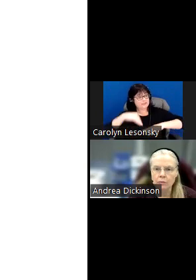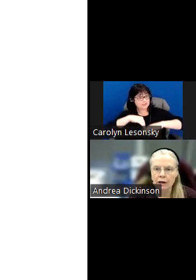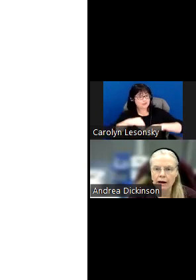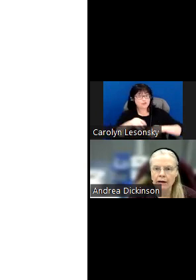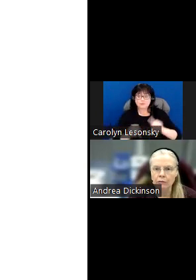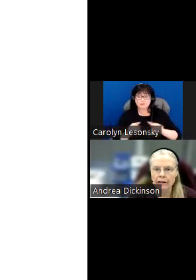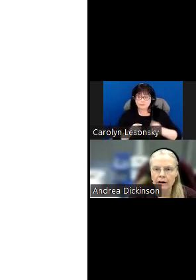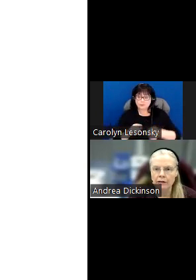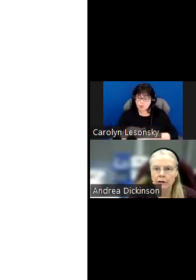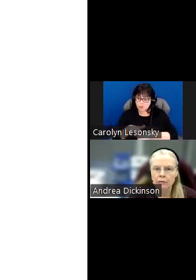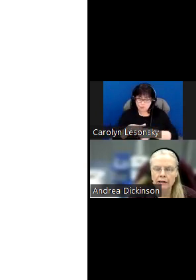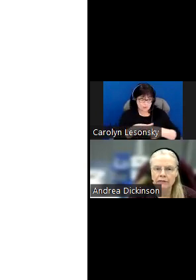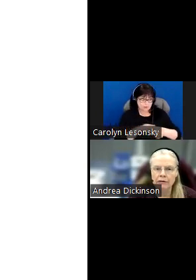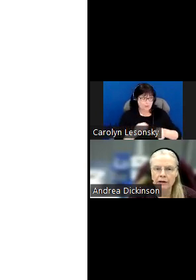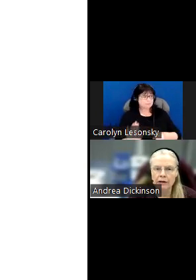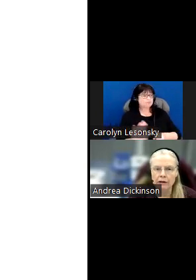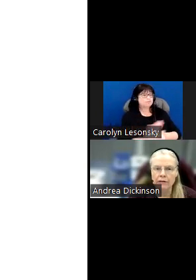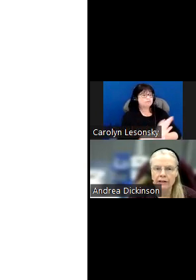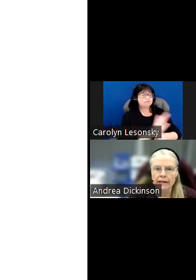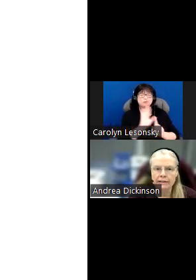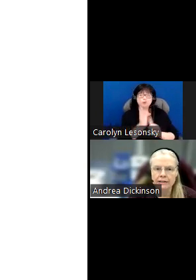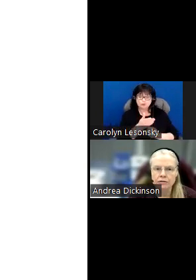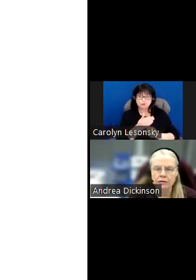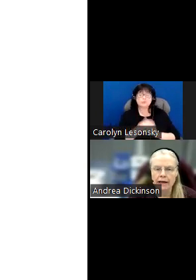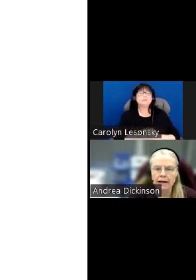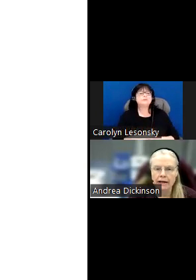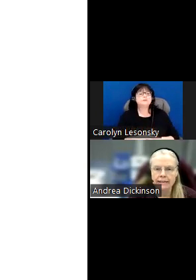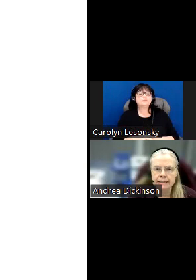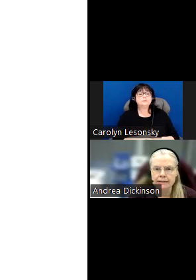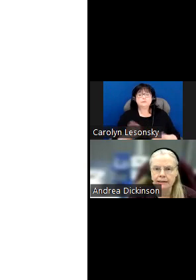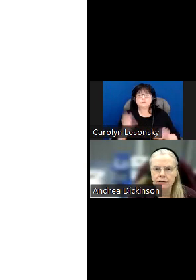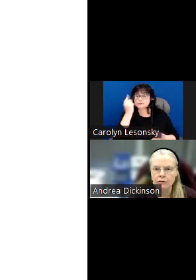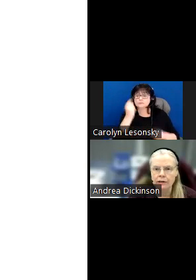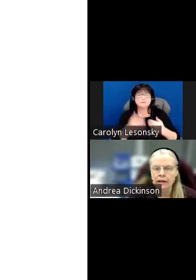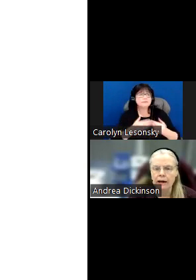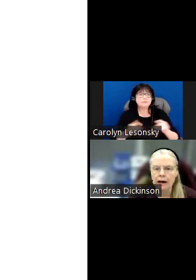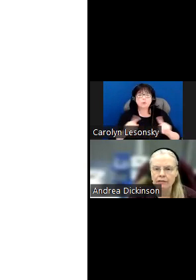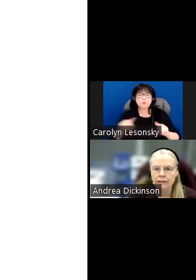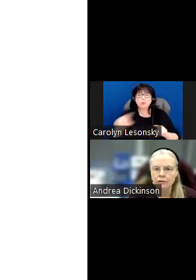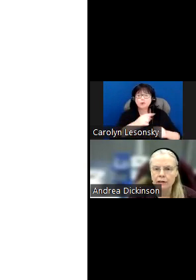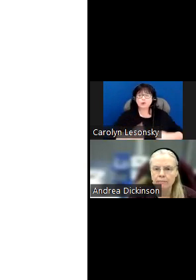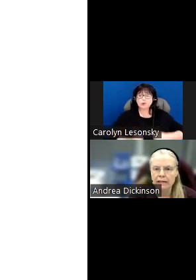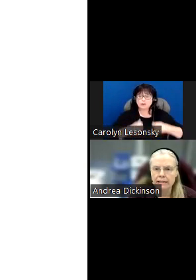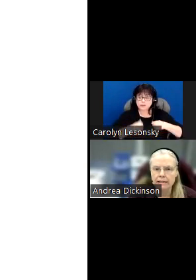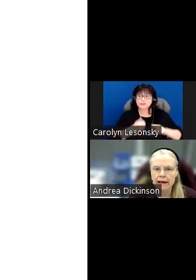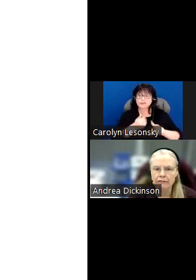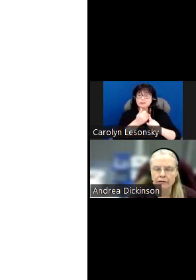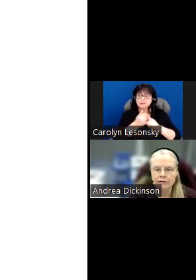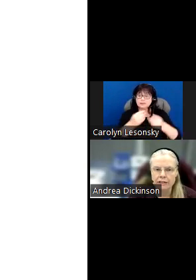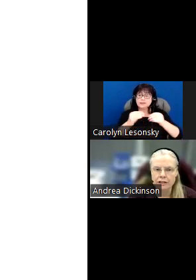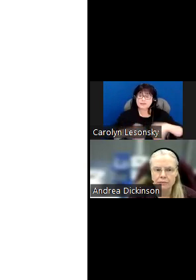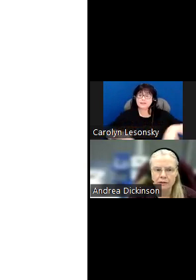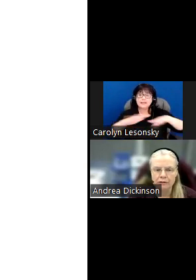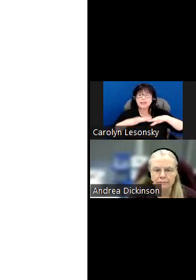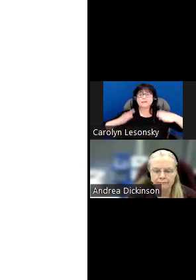that wherever we are, we live on the ancestral and unceded territory of Inuit, Métis, and